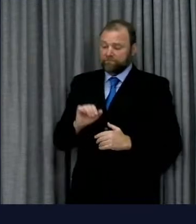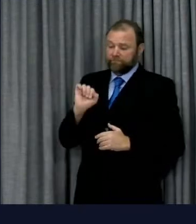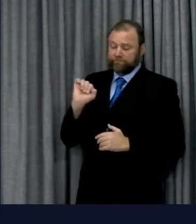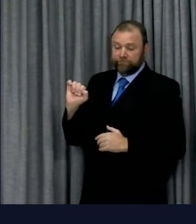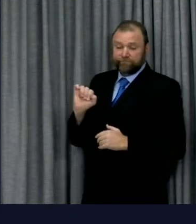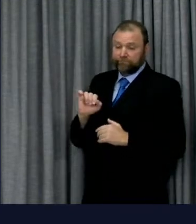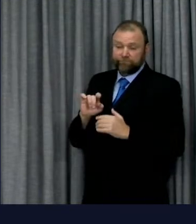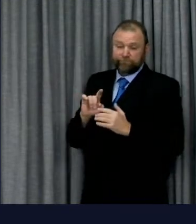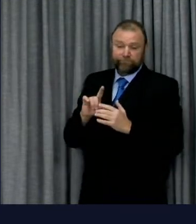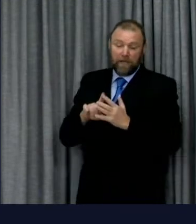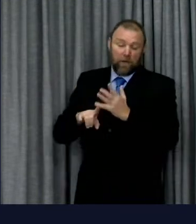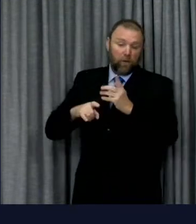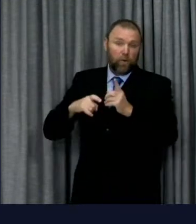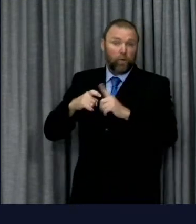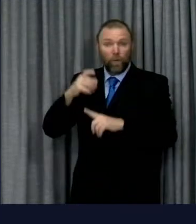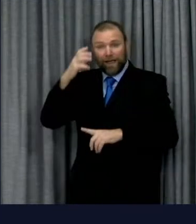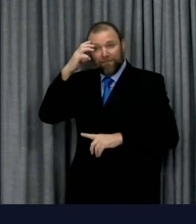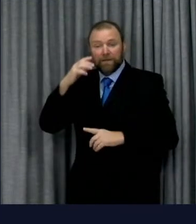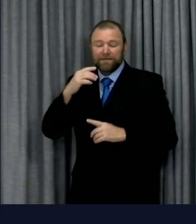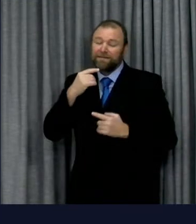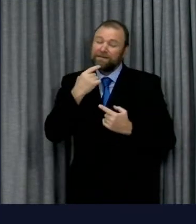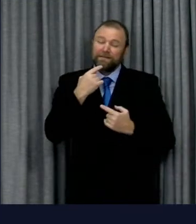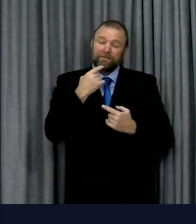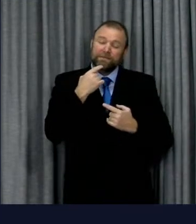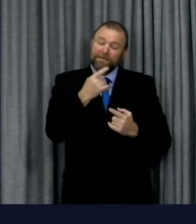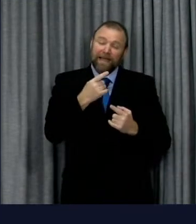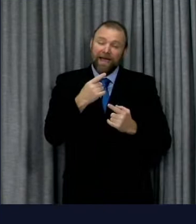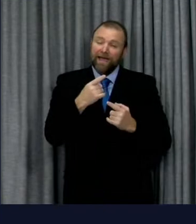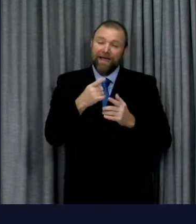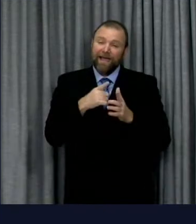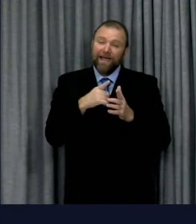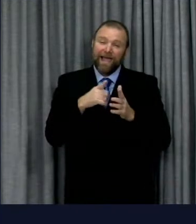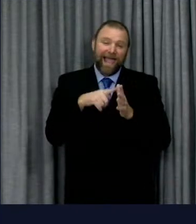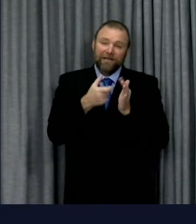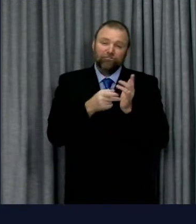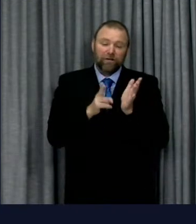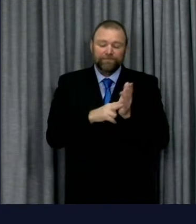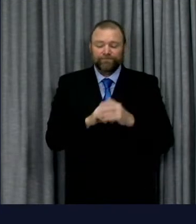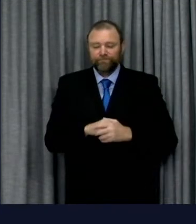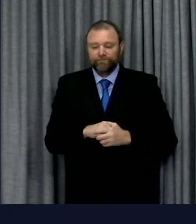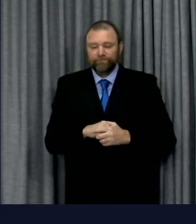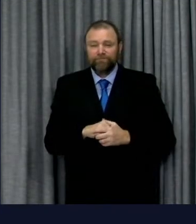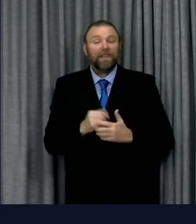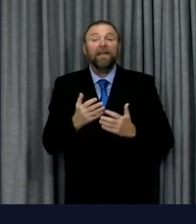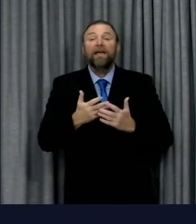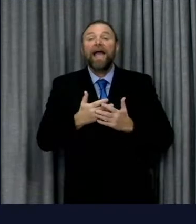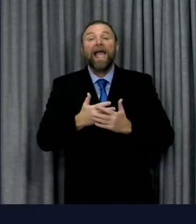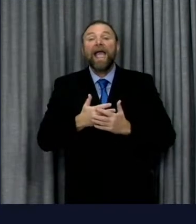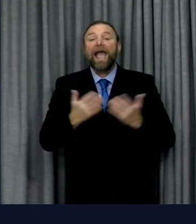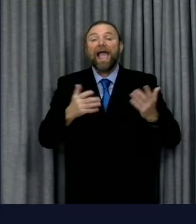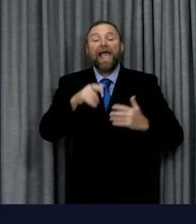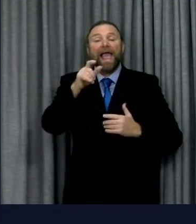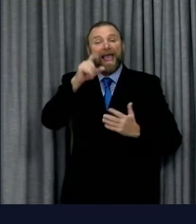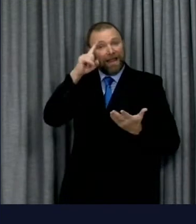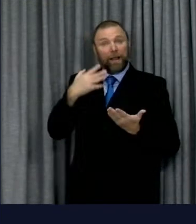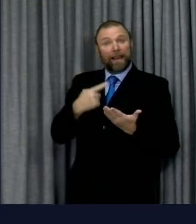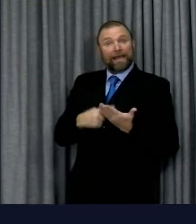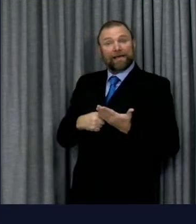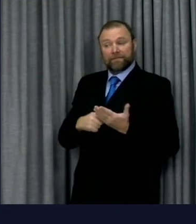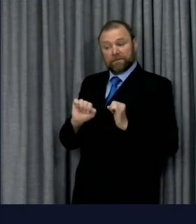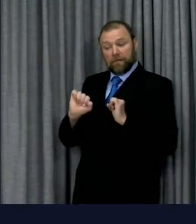UK government, Adrian, let me just say, if anybody believes that their announcements this week